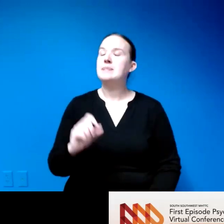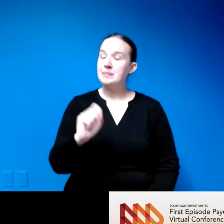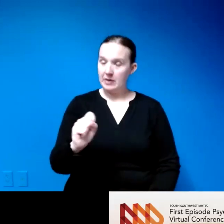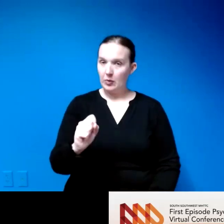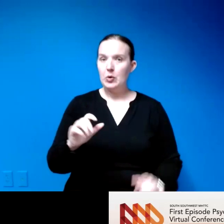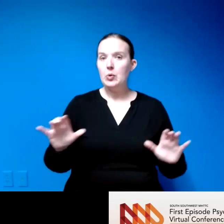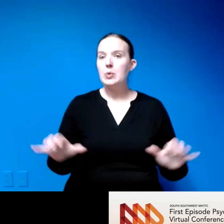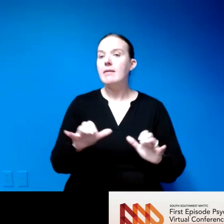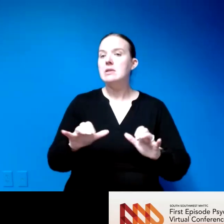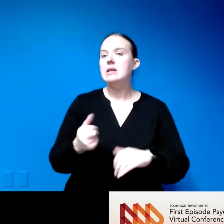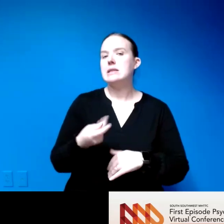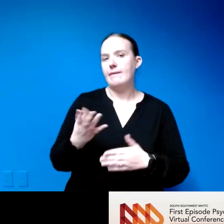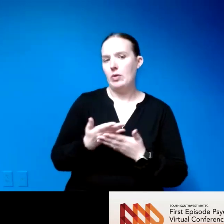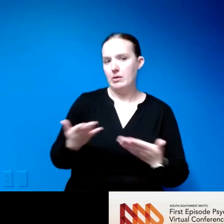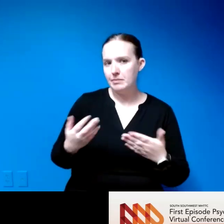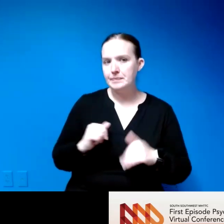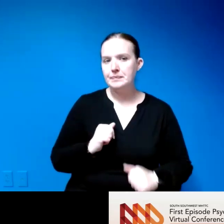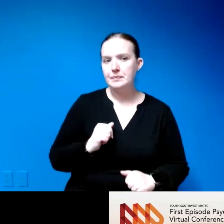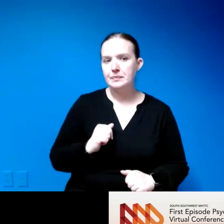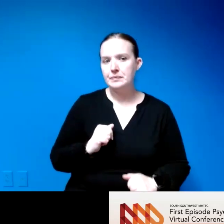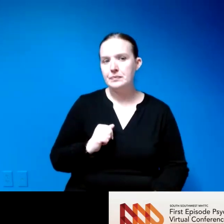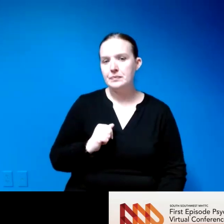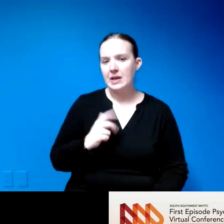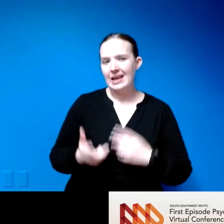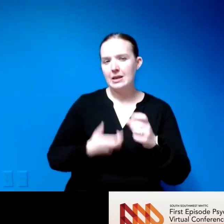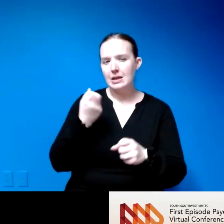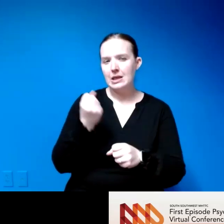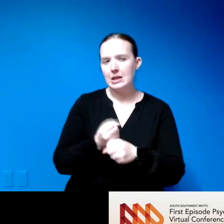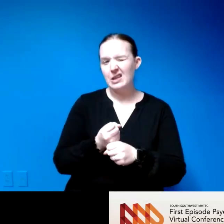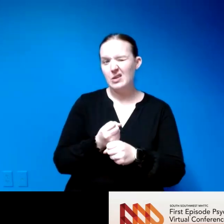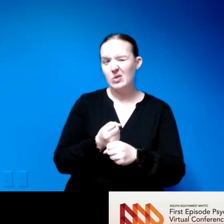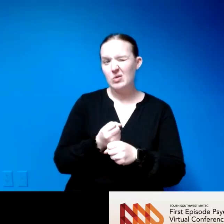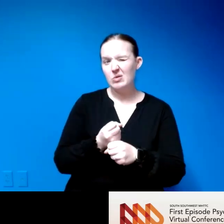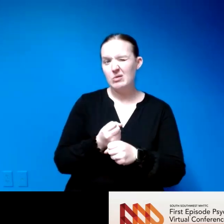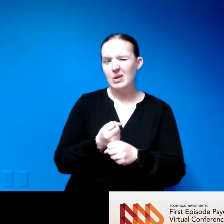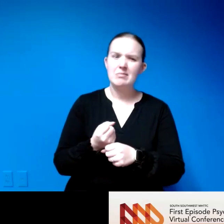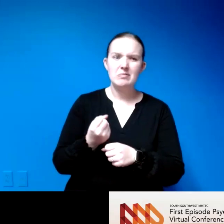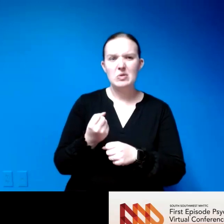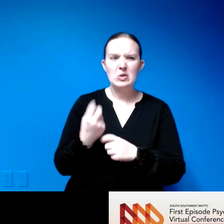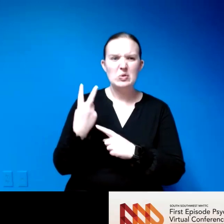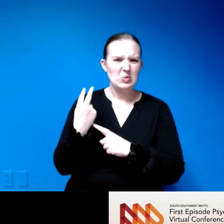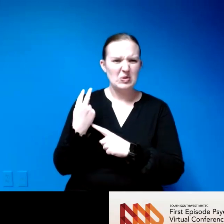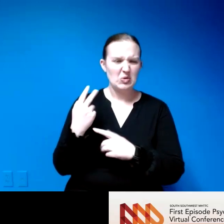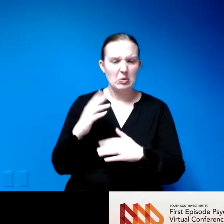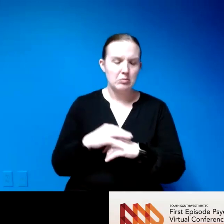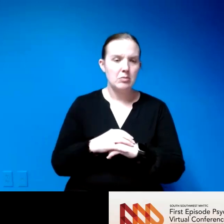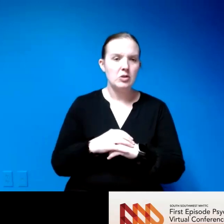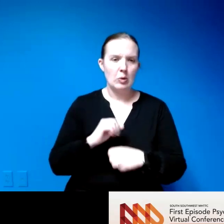several things. In 2000, about 2 years ago after the pandemic, we